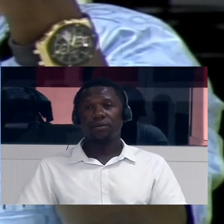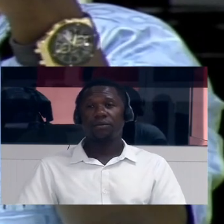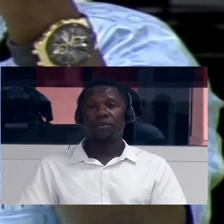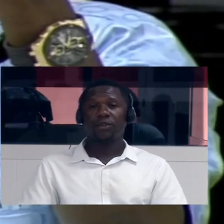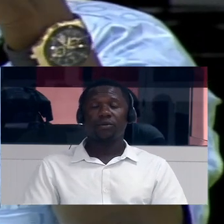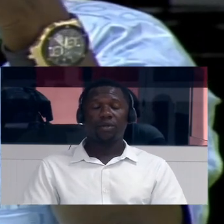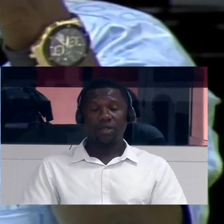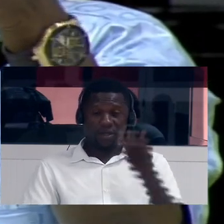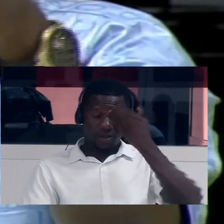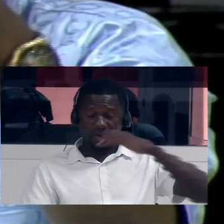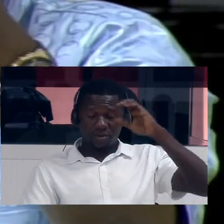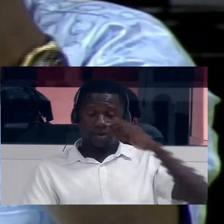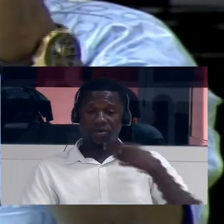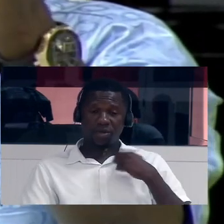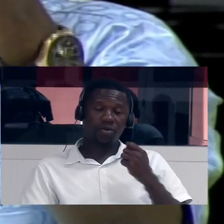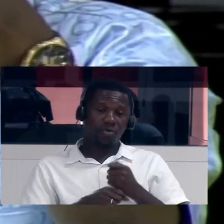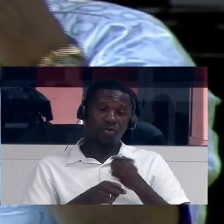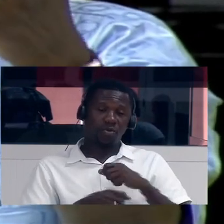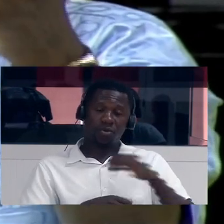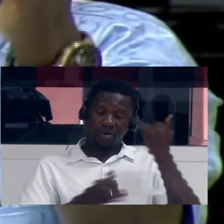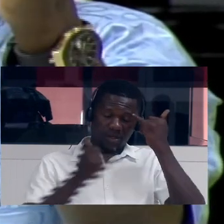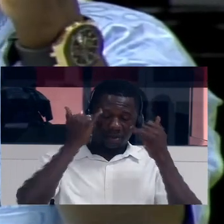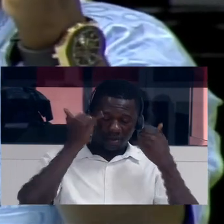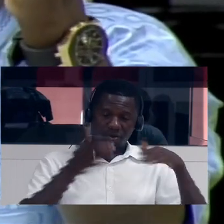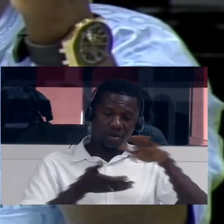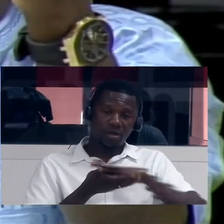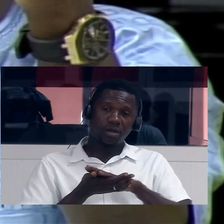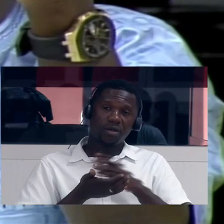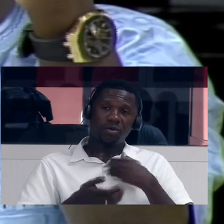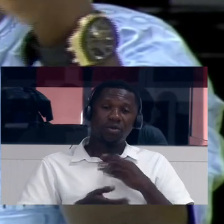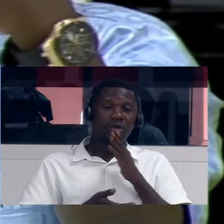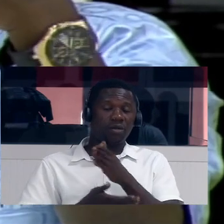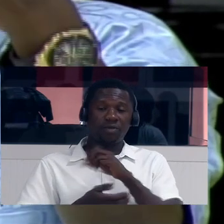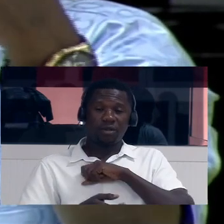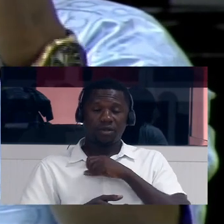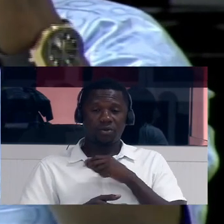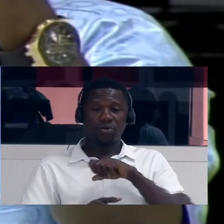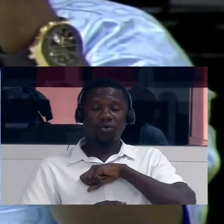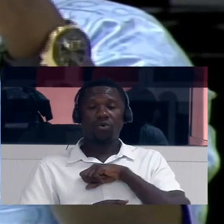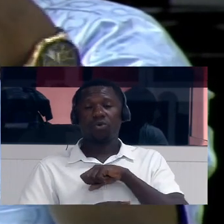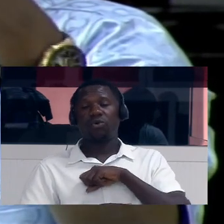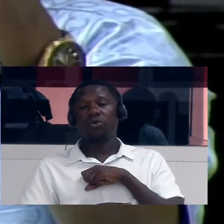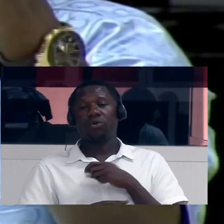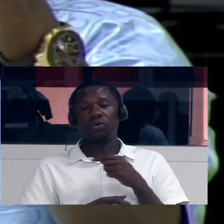own assessments on that, but you are definitely entitled to your own assessment of the